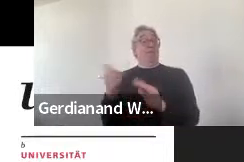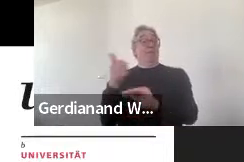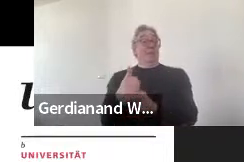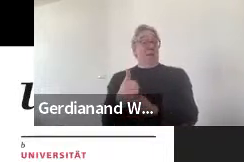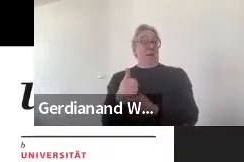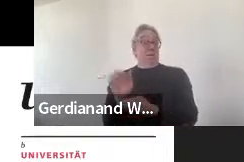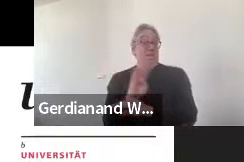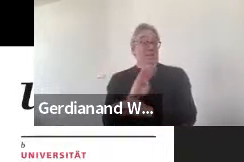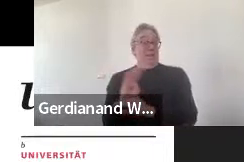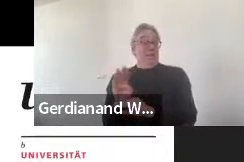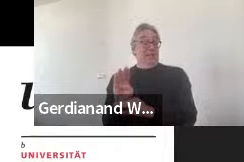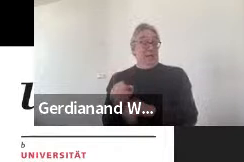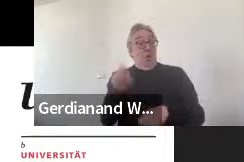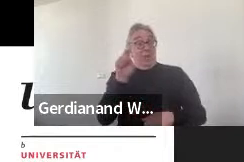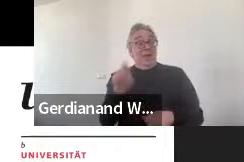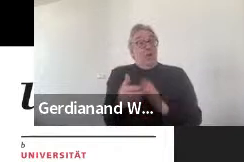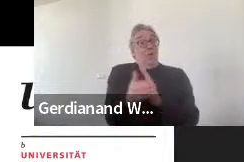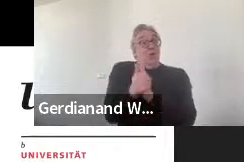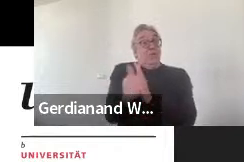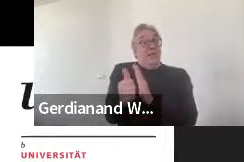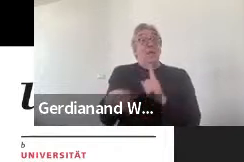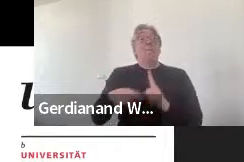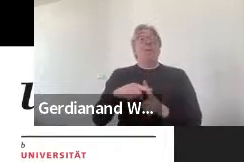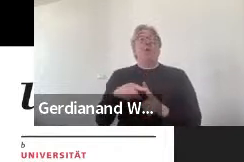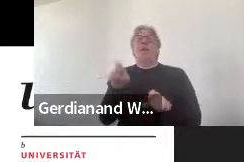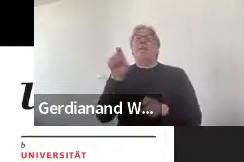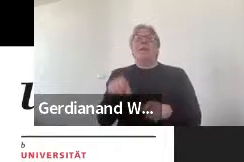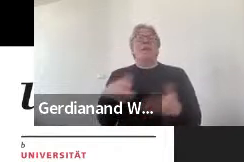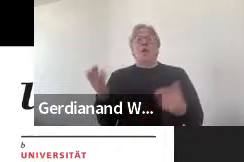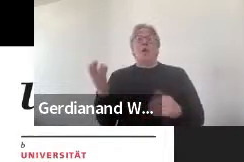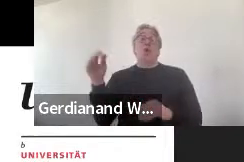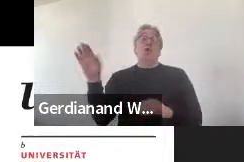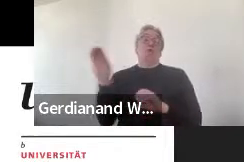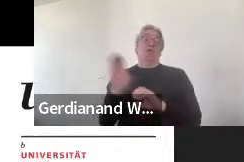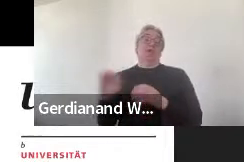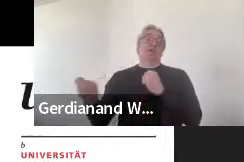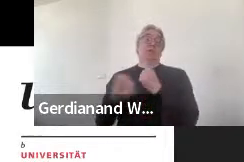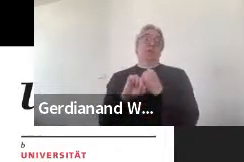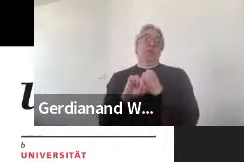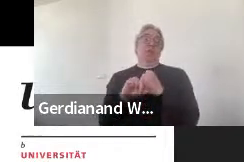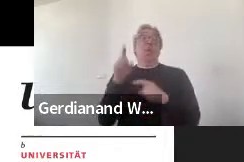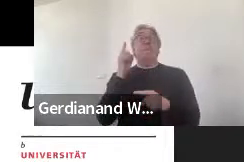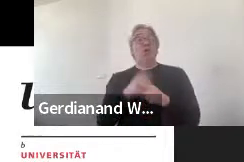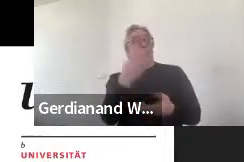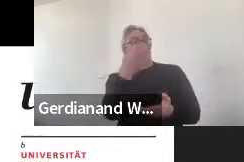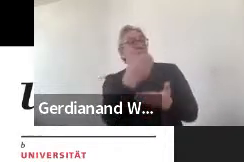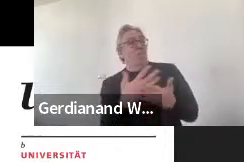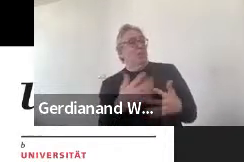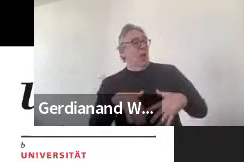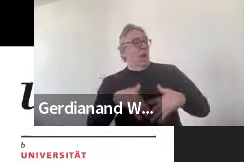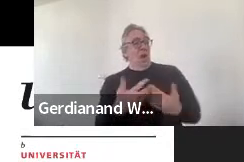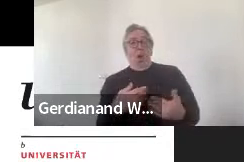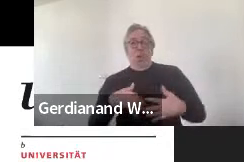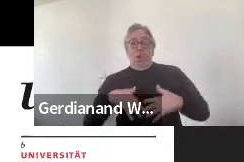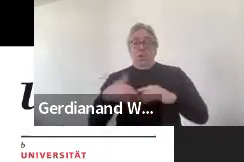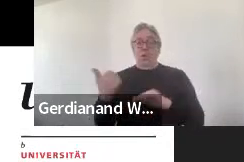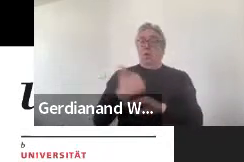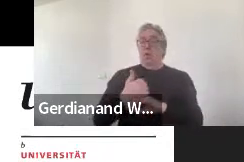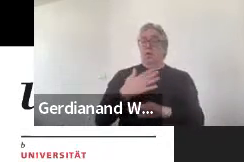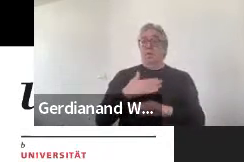skills training, but they need also financial support and also access to information, how to open up our own